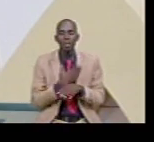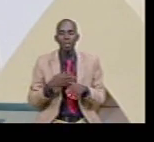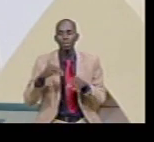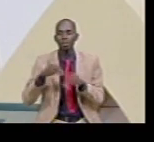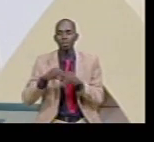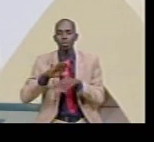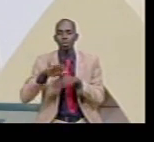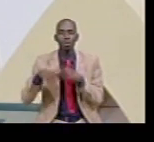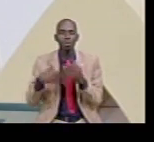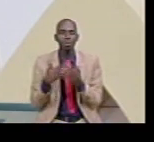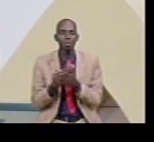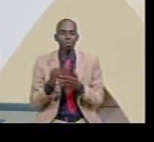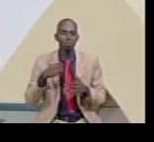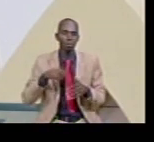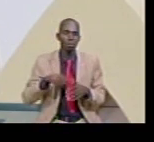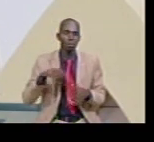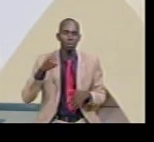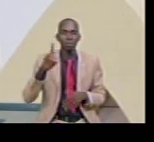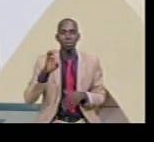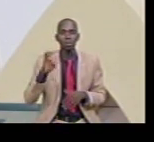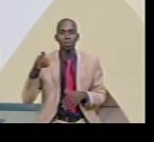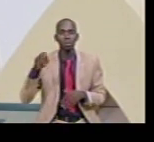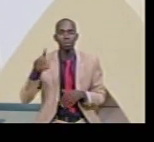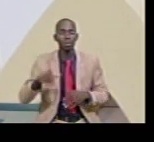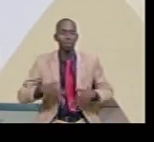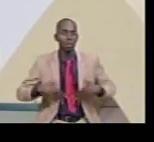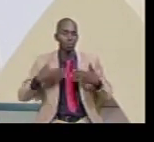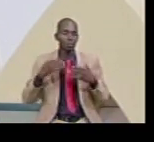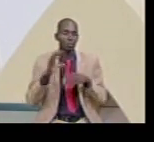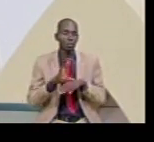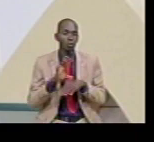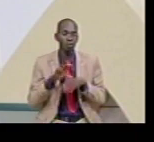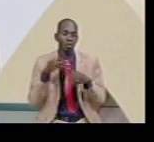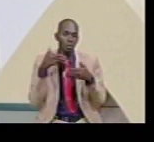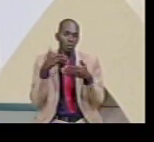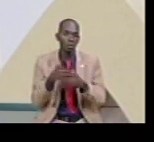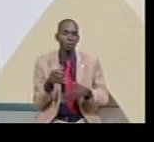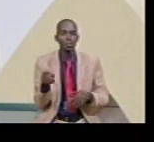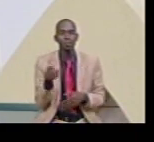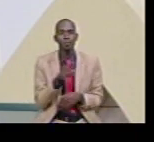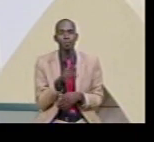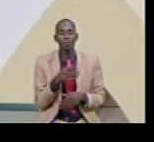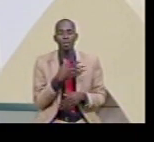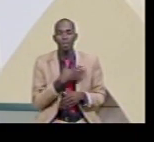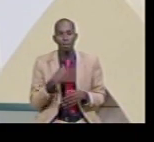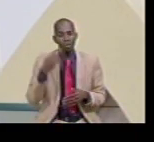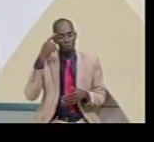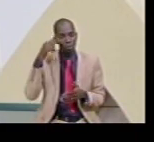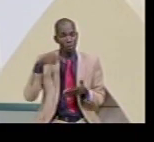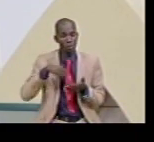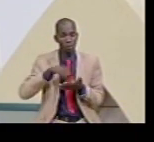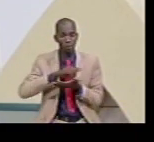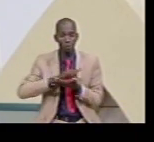you. And for this morning is a special time. Amen.